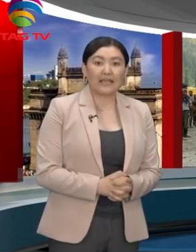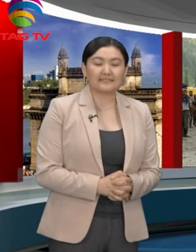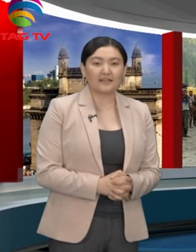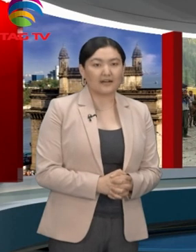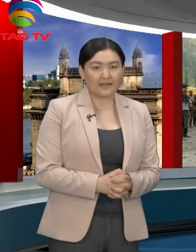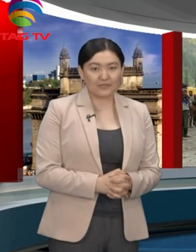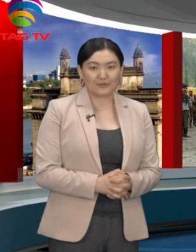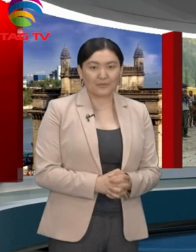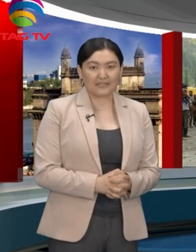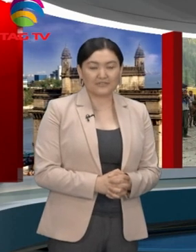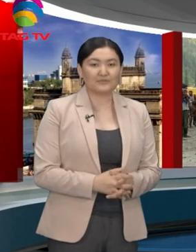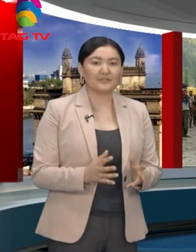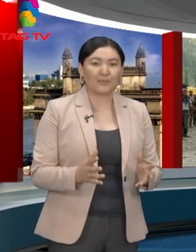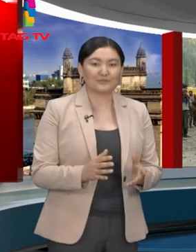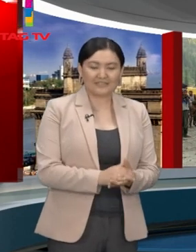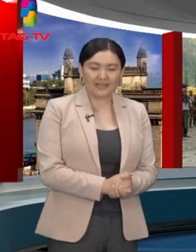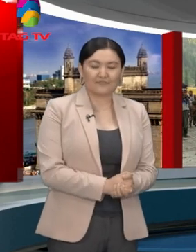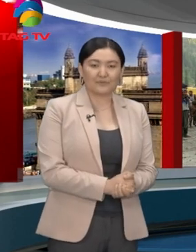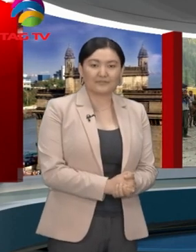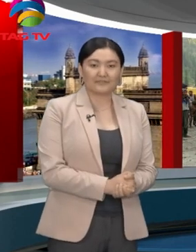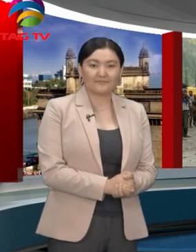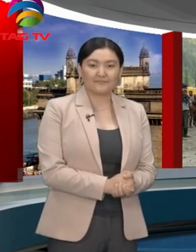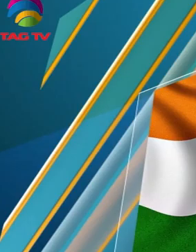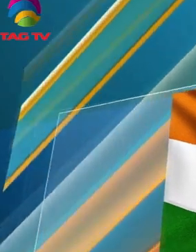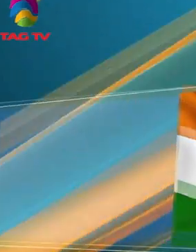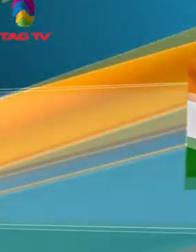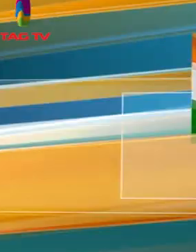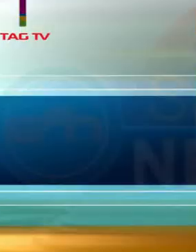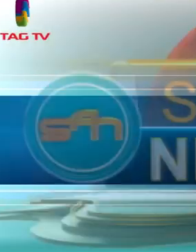happy as they are earning good money to support their livelihoods.